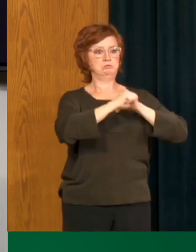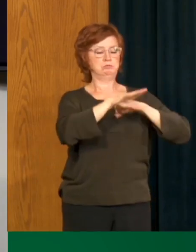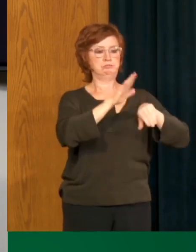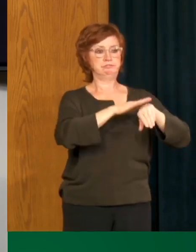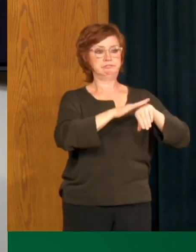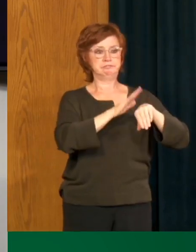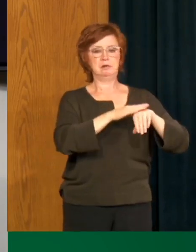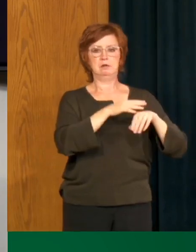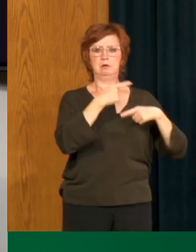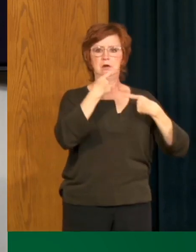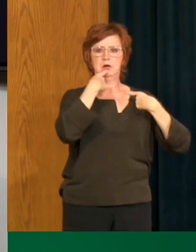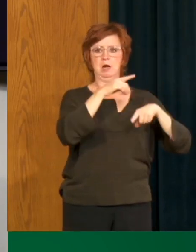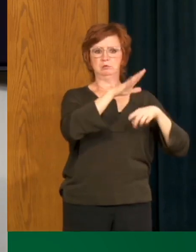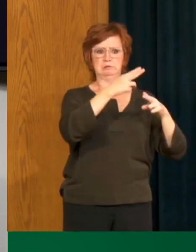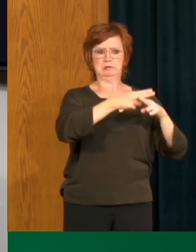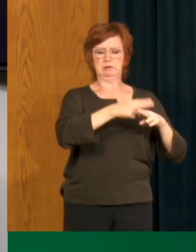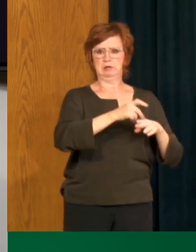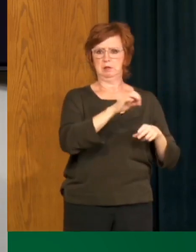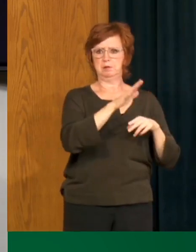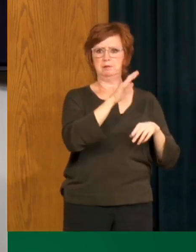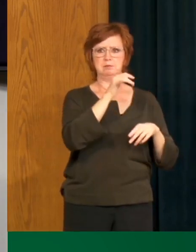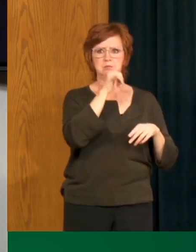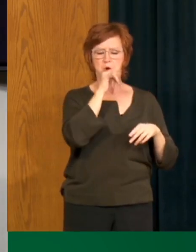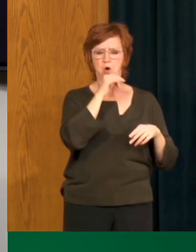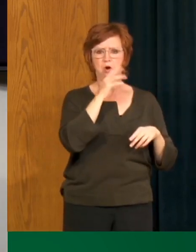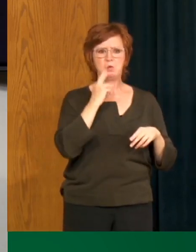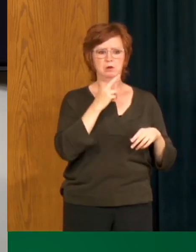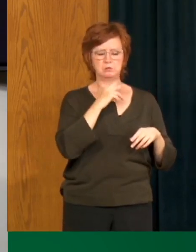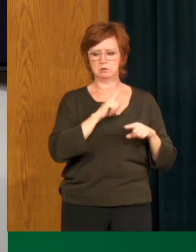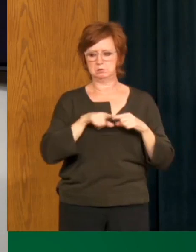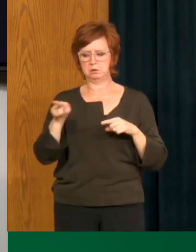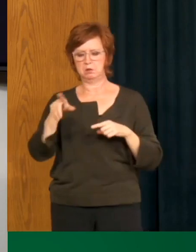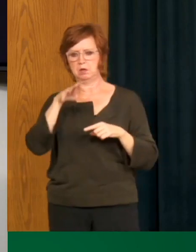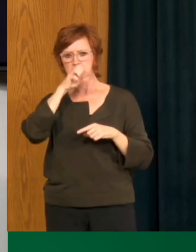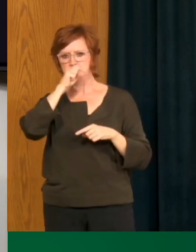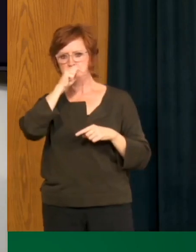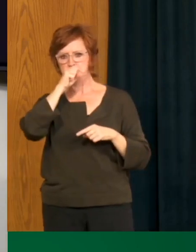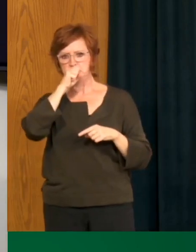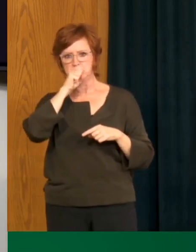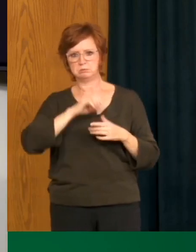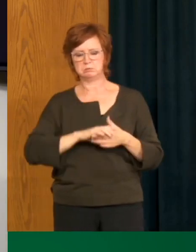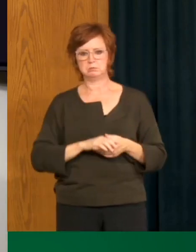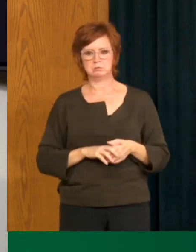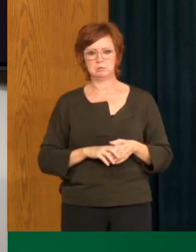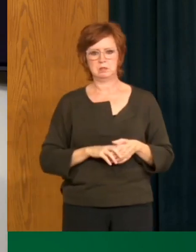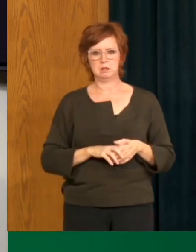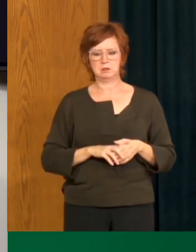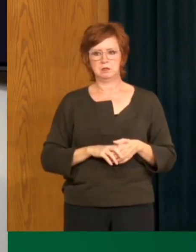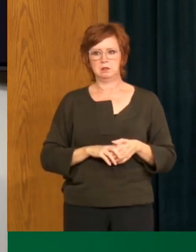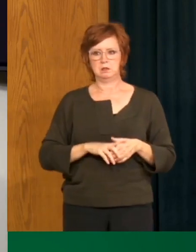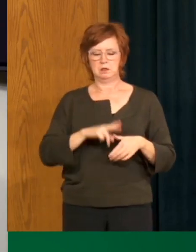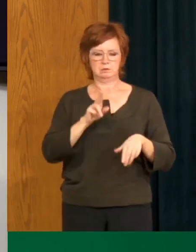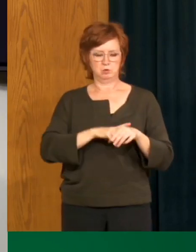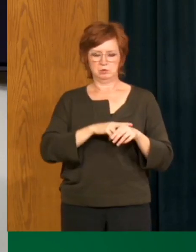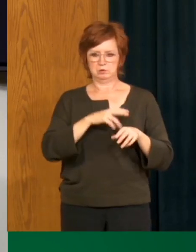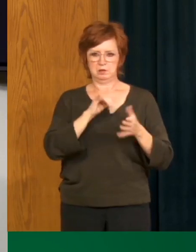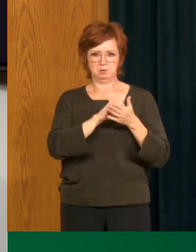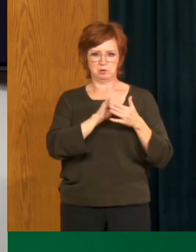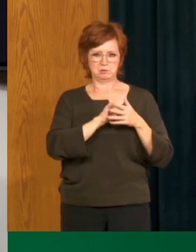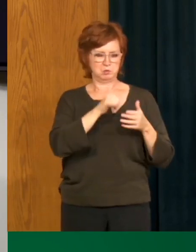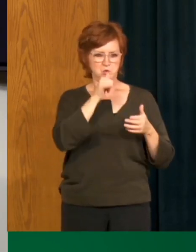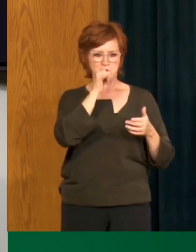alert, whether it could, because it seems unlikely that you would be able to trace everybody from a restaurant or a hardware store. So I'm